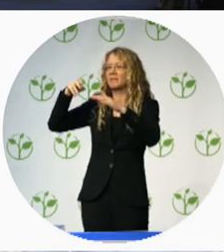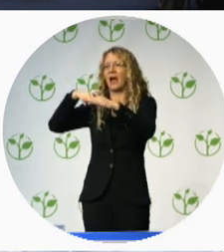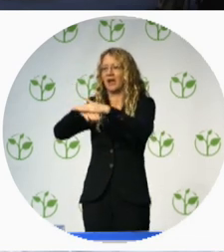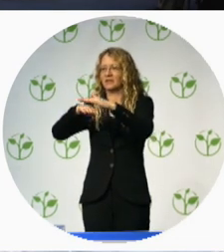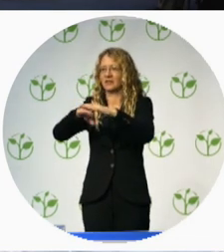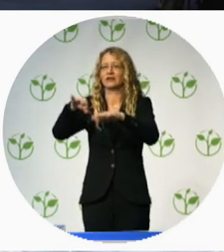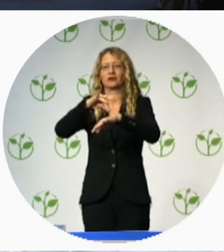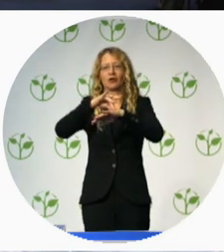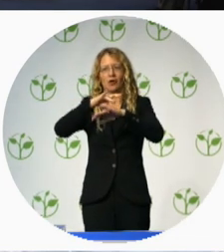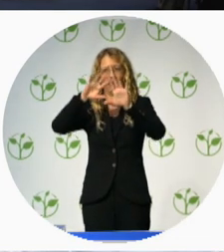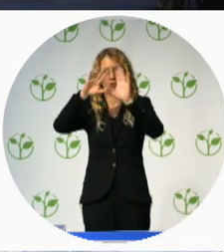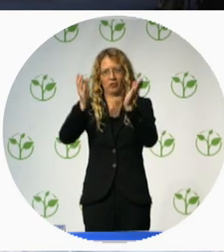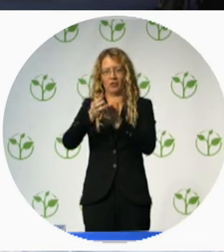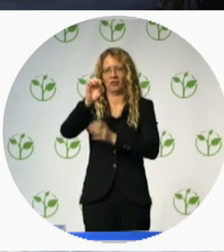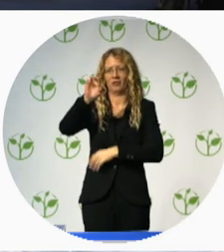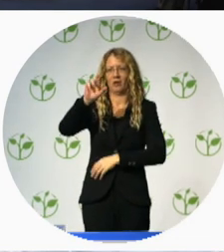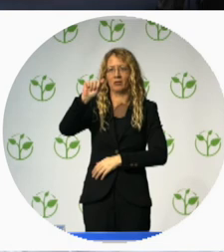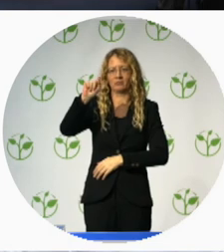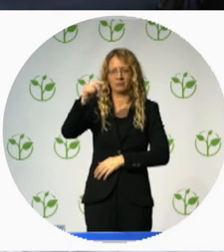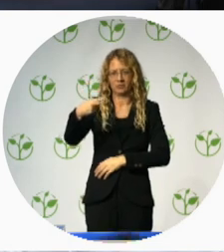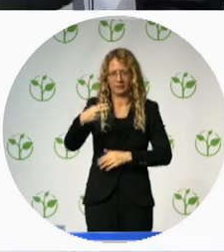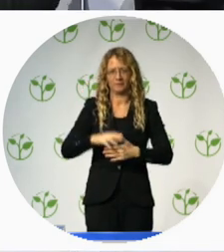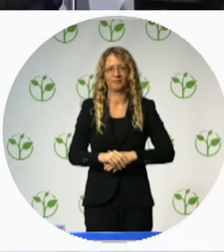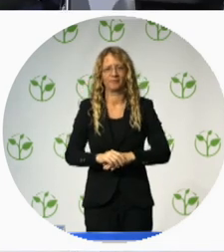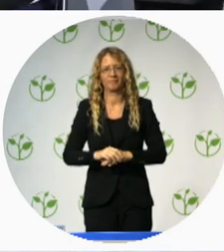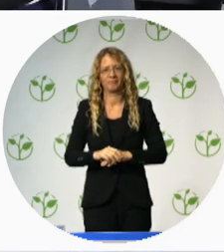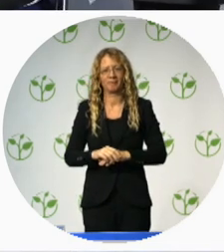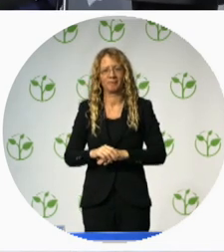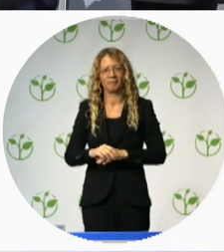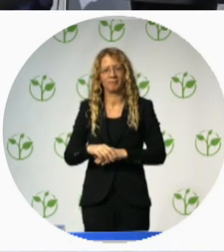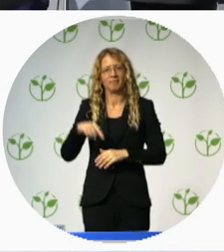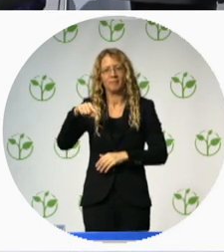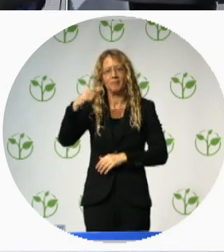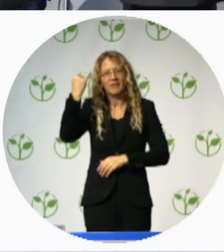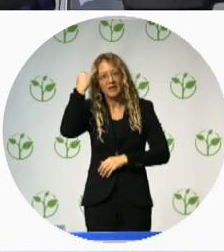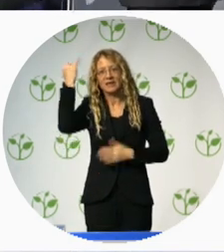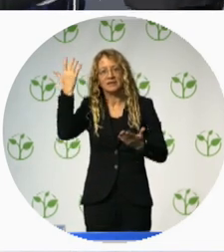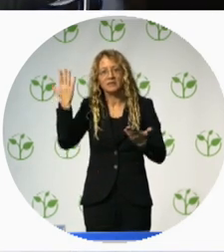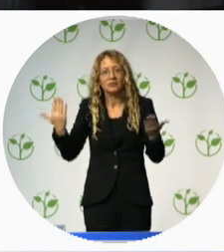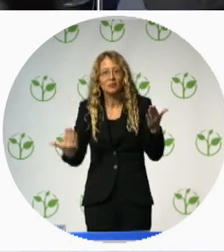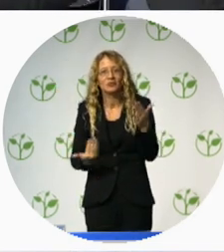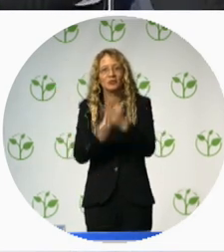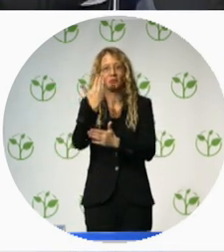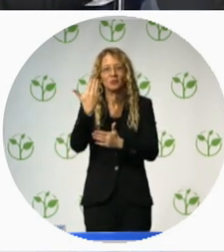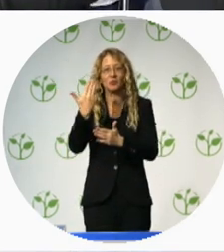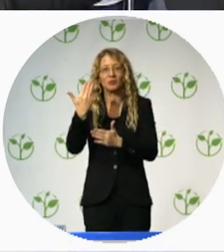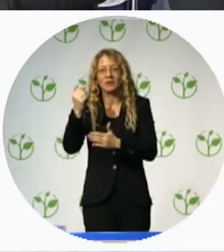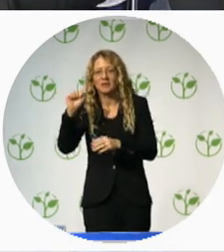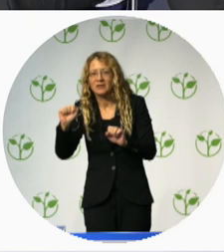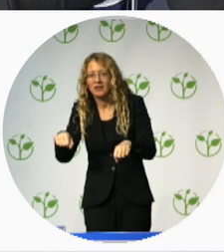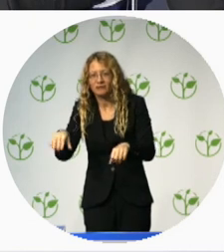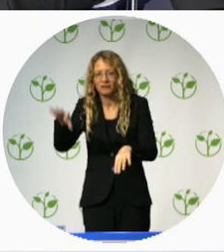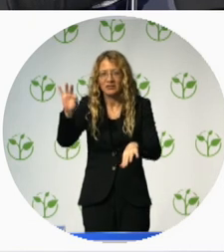created a user-centric website and app. It encourages the disability community to find, explore, and review their location of